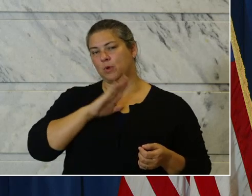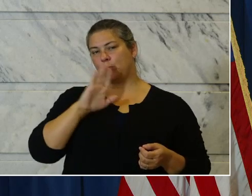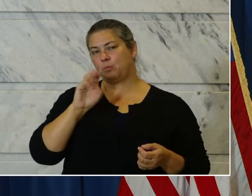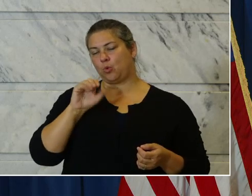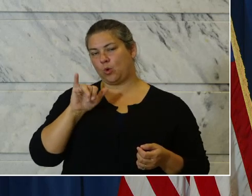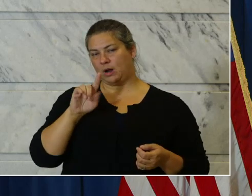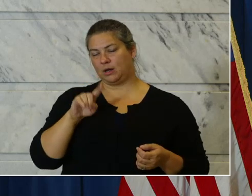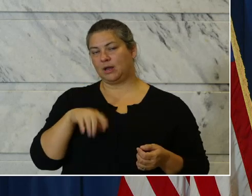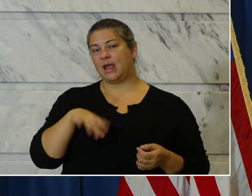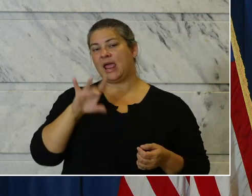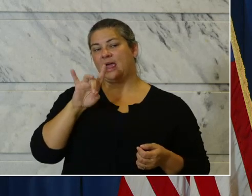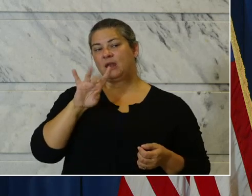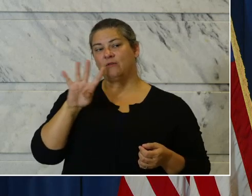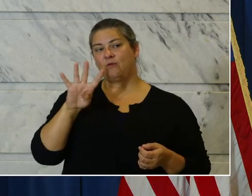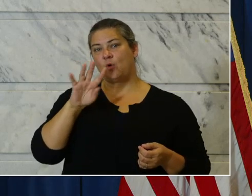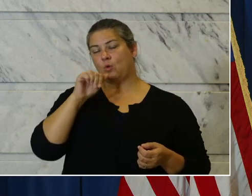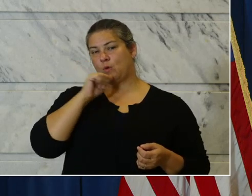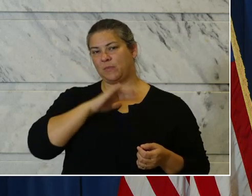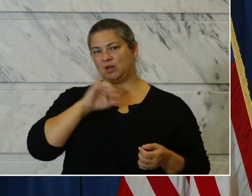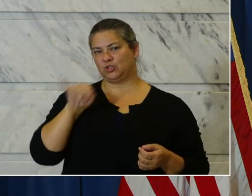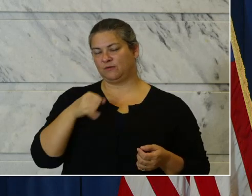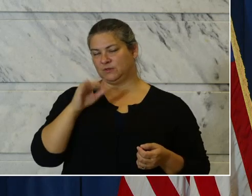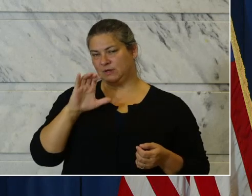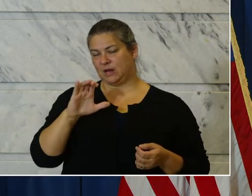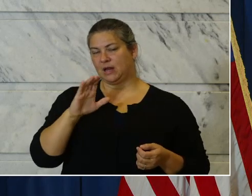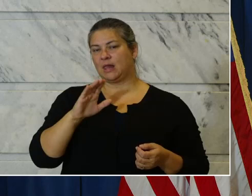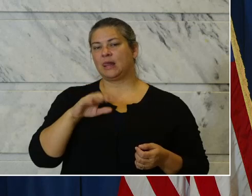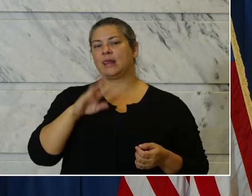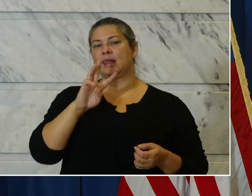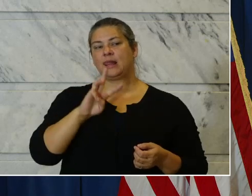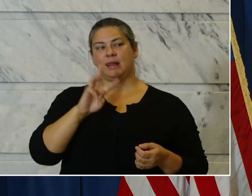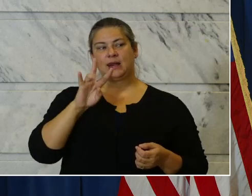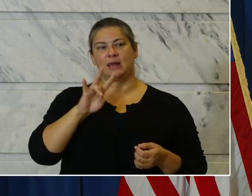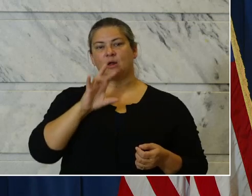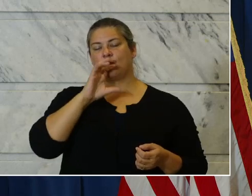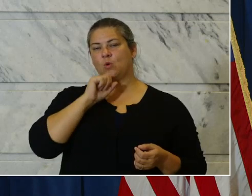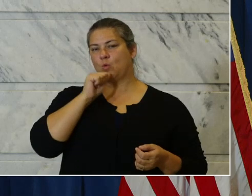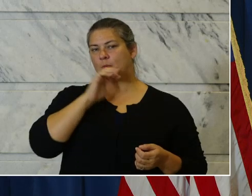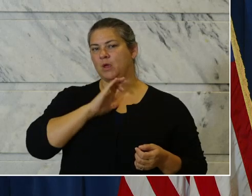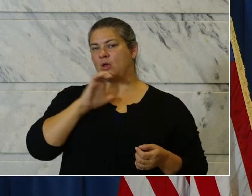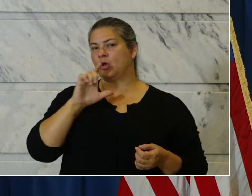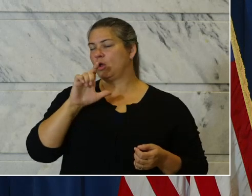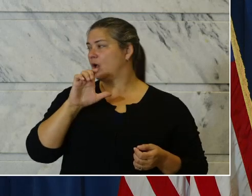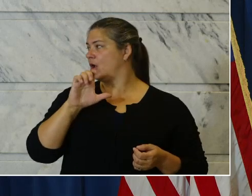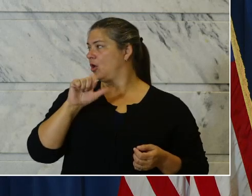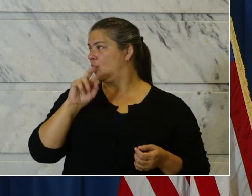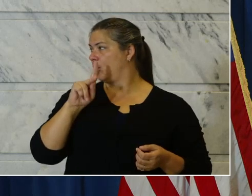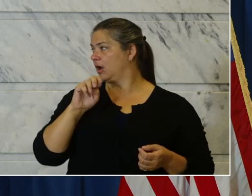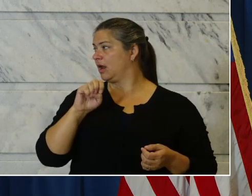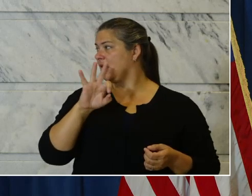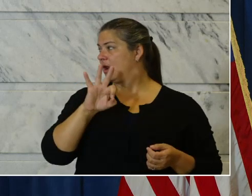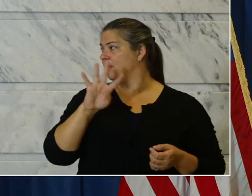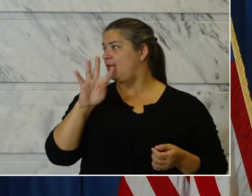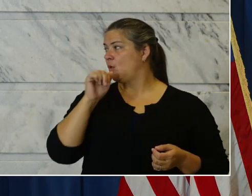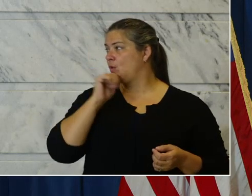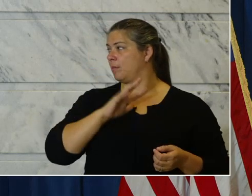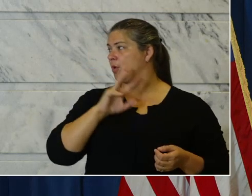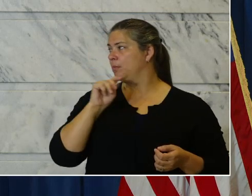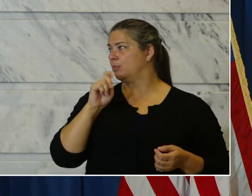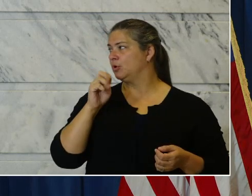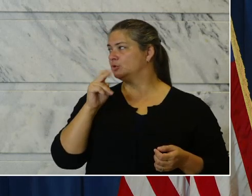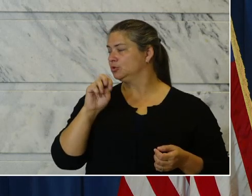Boyd, 84-year-old woman from Jefferson, 67-year-old woman from Clark, 94-year-old woman from